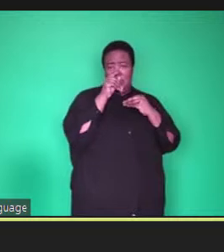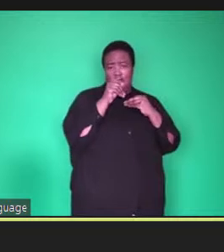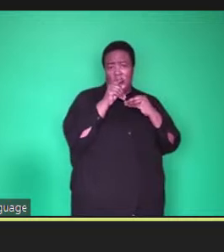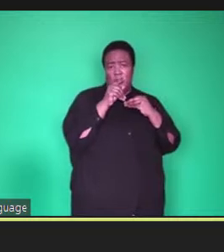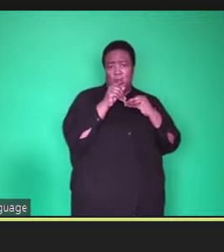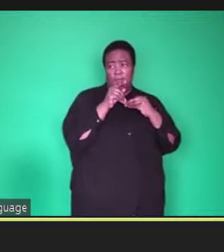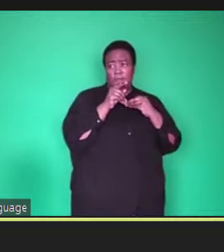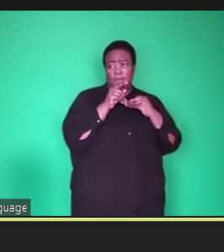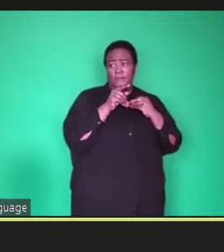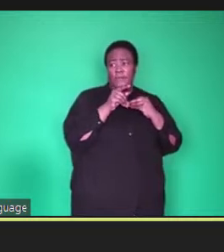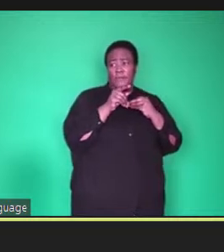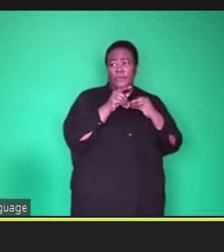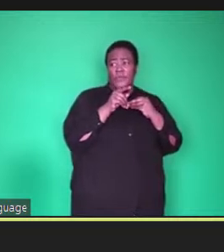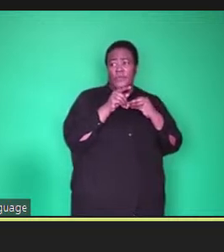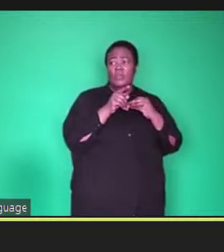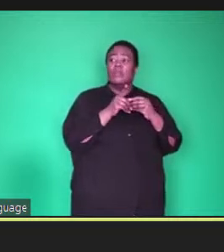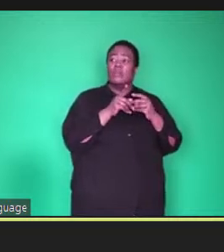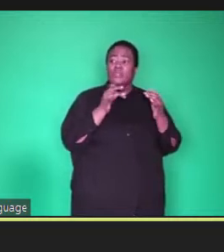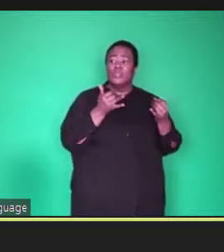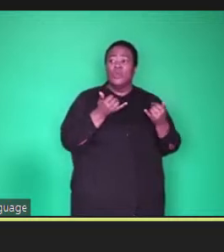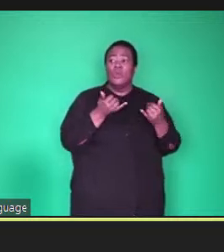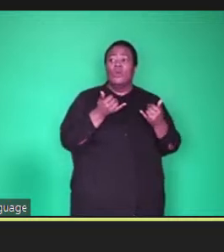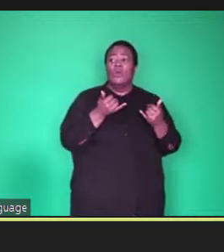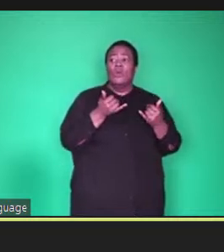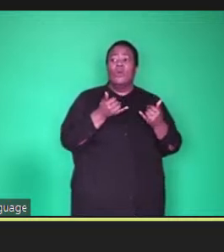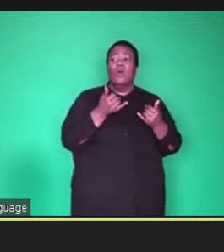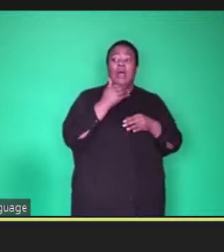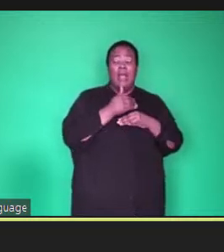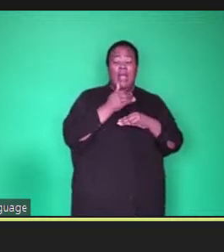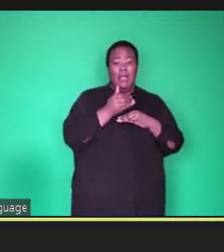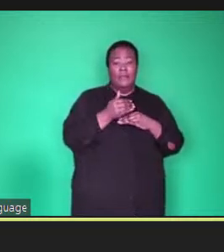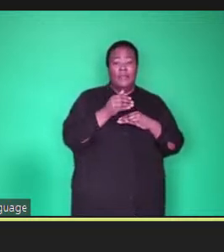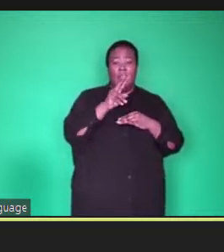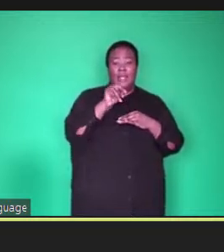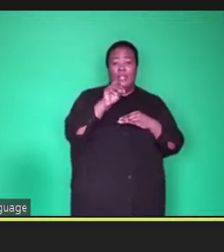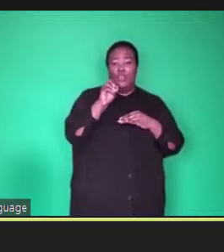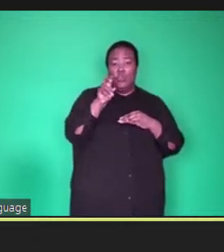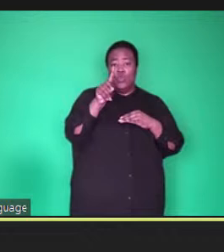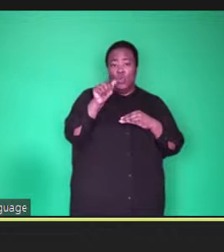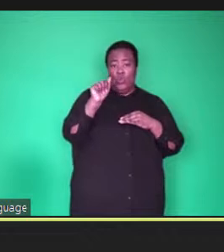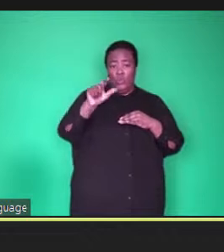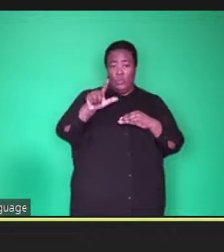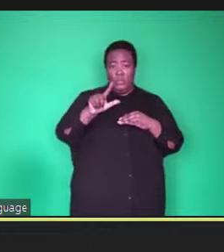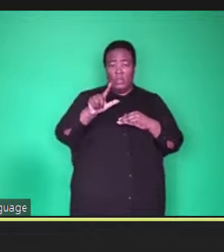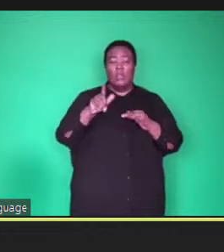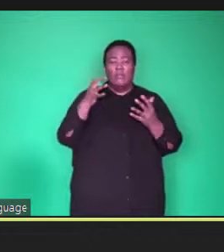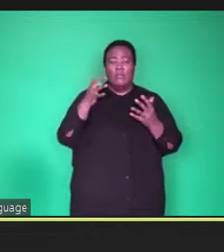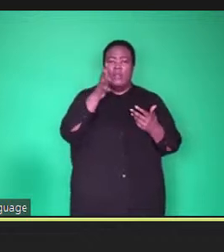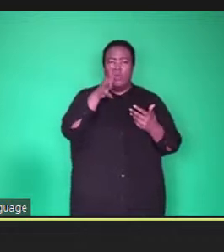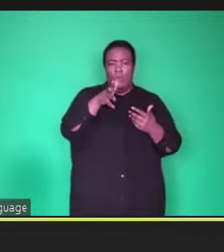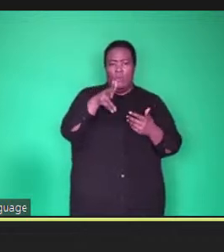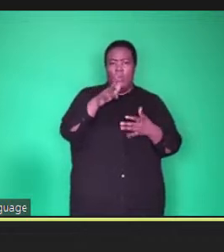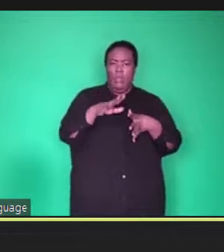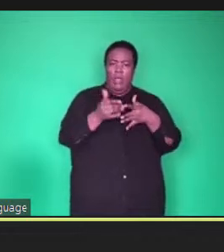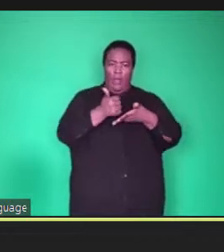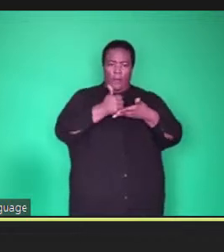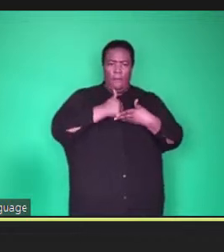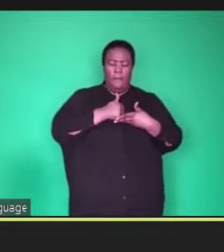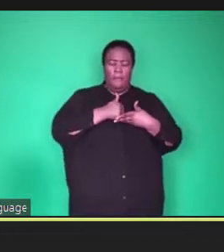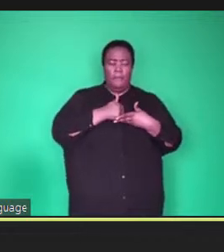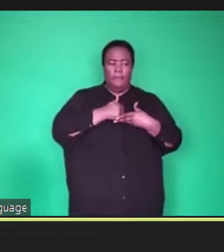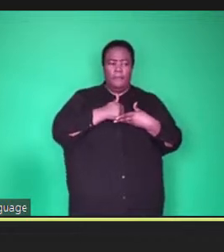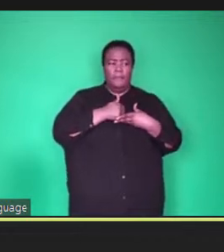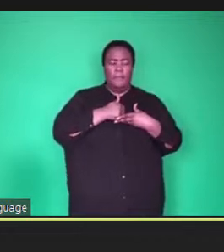are now, once they're SAPRIN nodes, at least 100,000 individuals. And when all these 7 are in place, we'll have